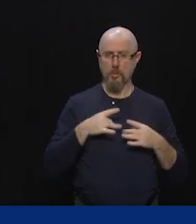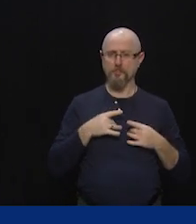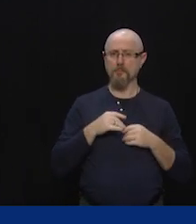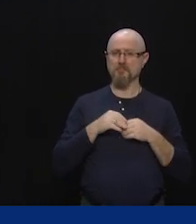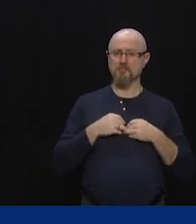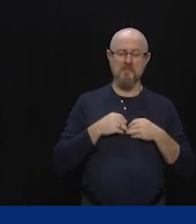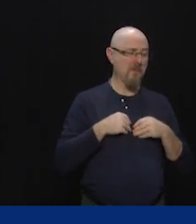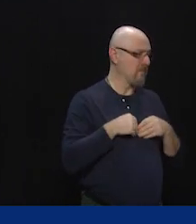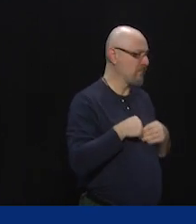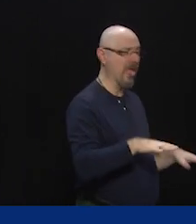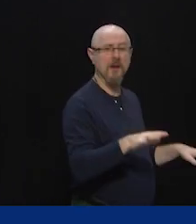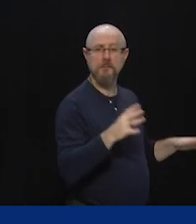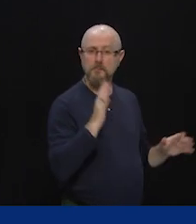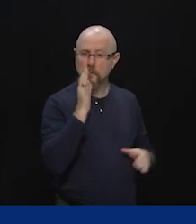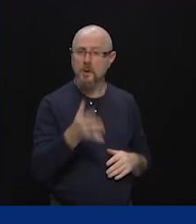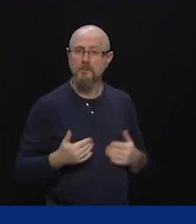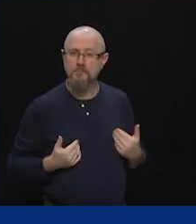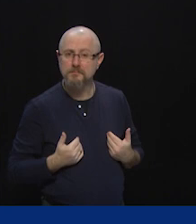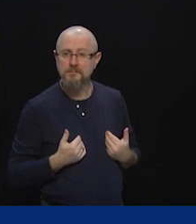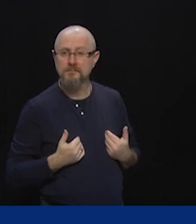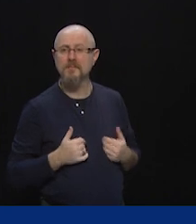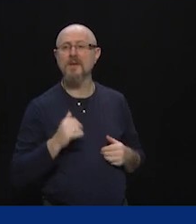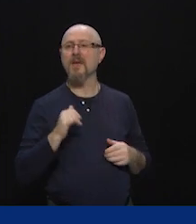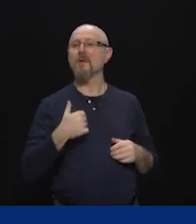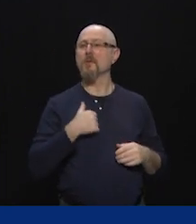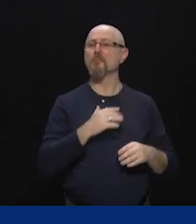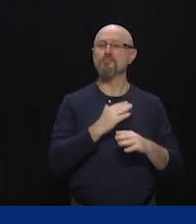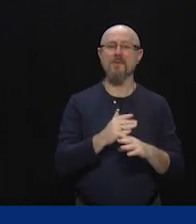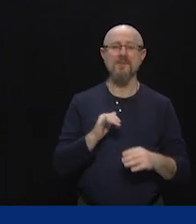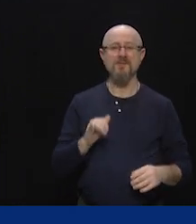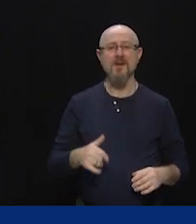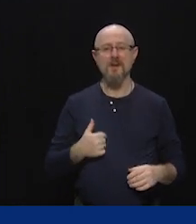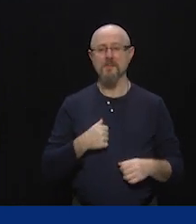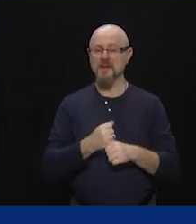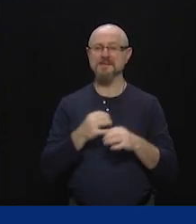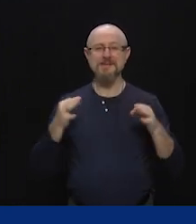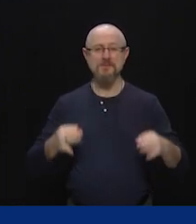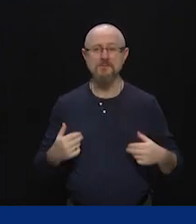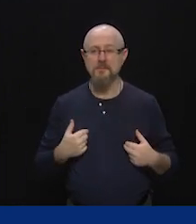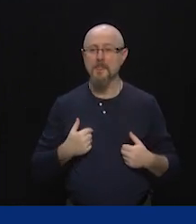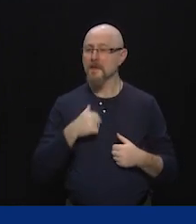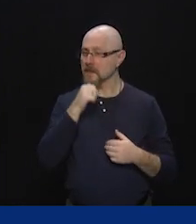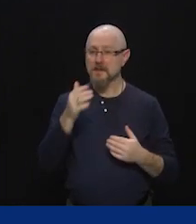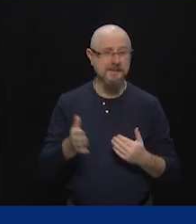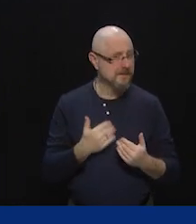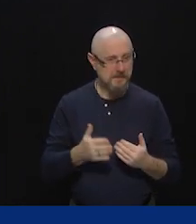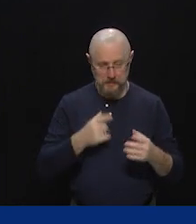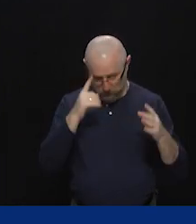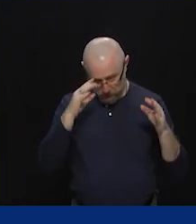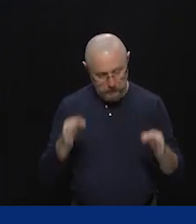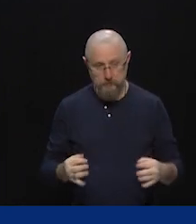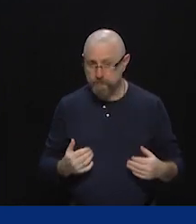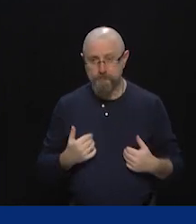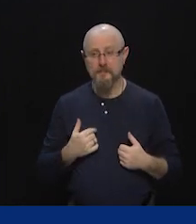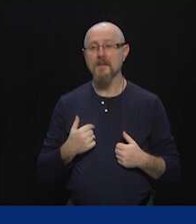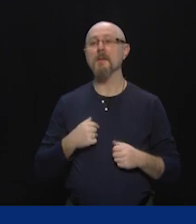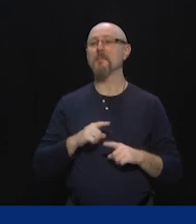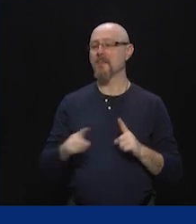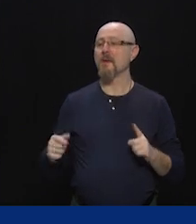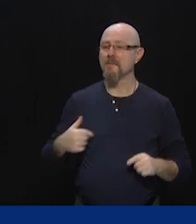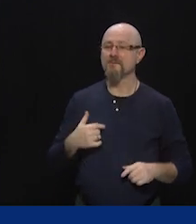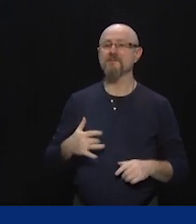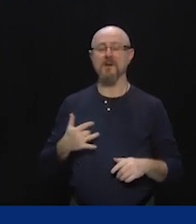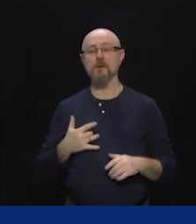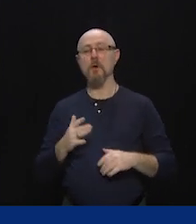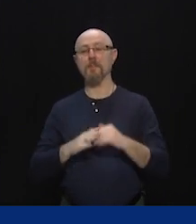fire. That is what I prevented with a decision that was not easy to make, but I sleep well at night having made that